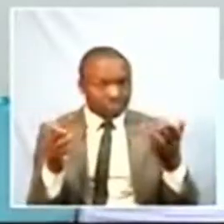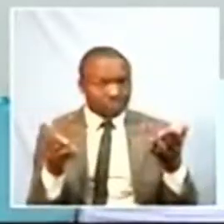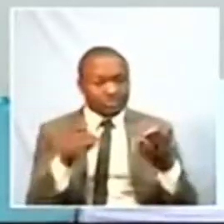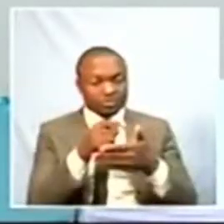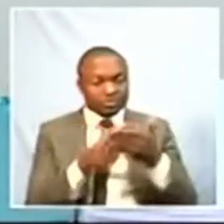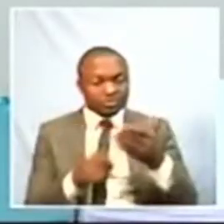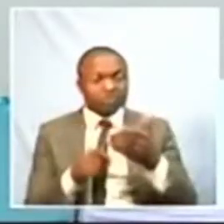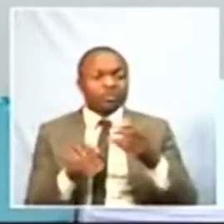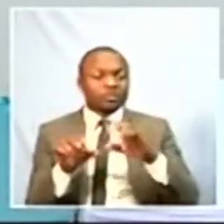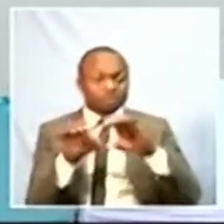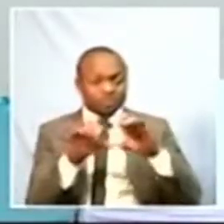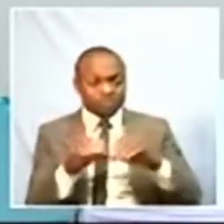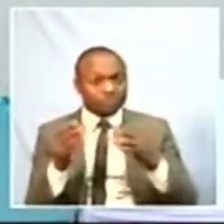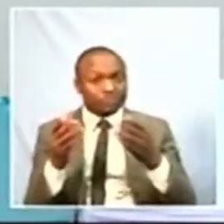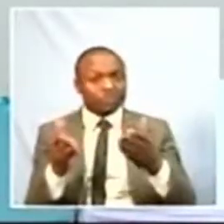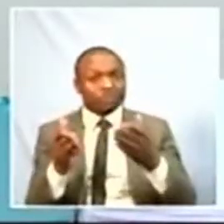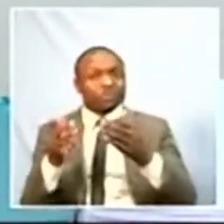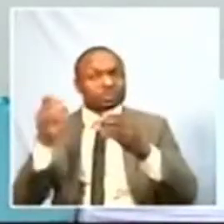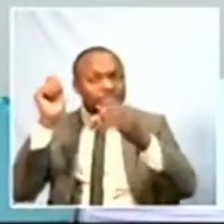doing, chiseling?